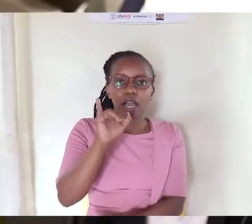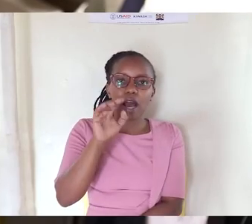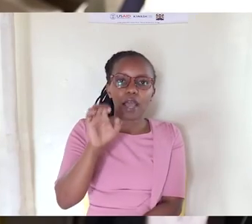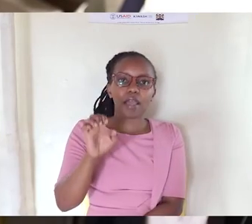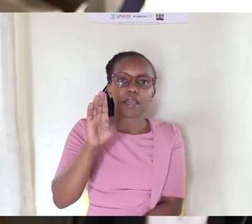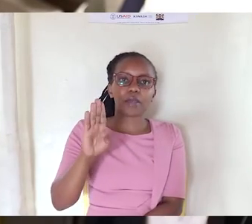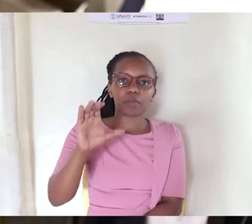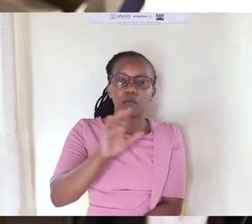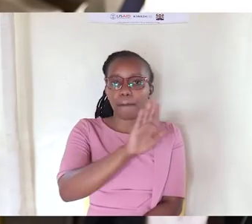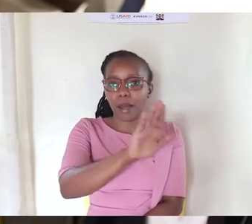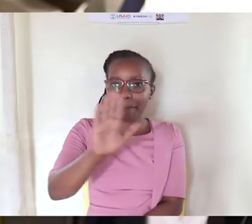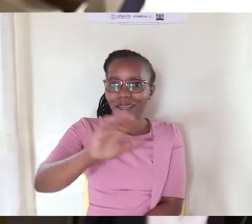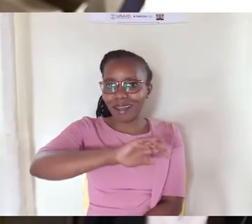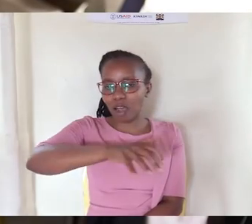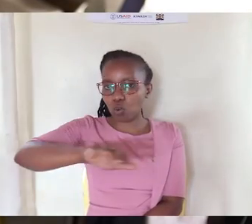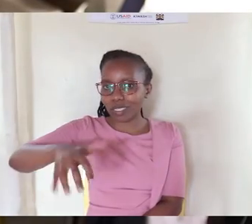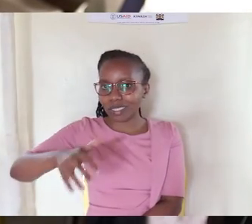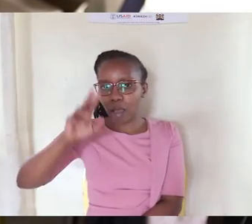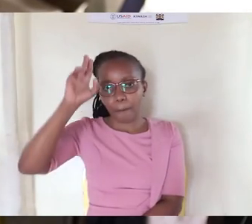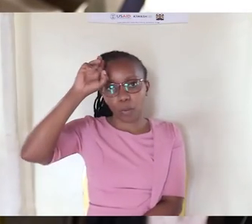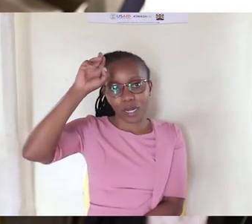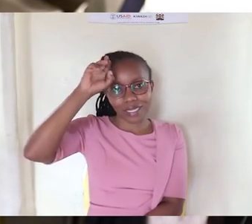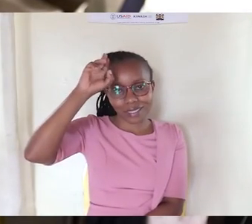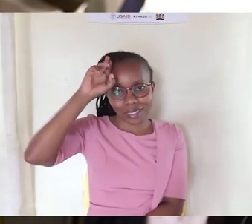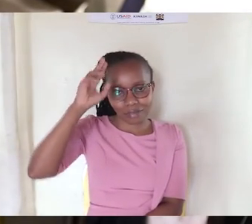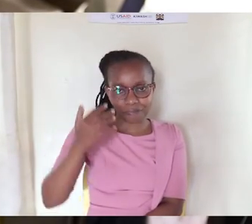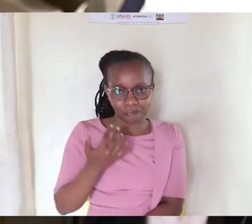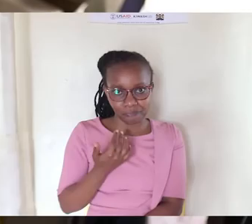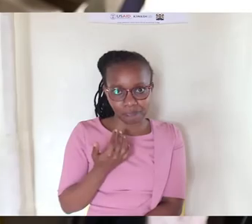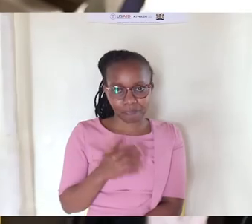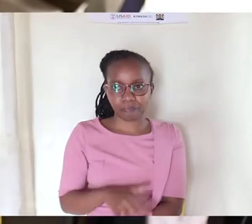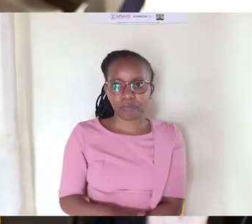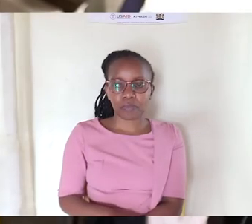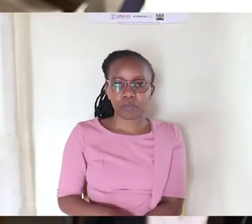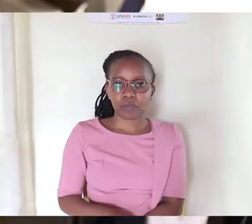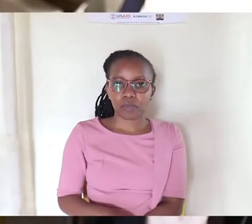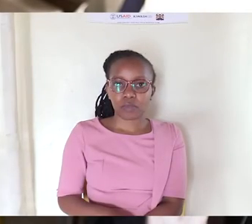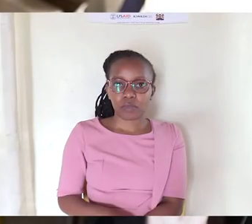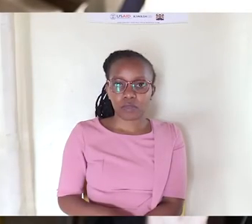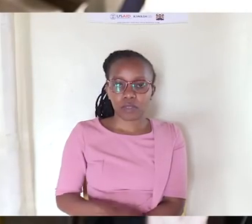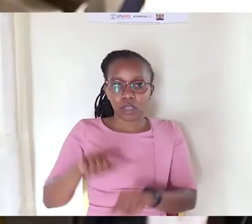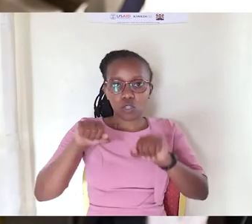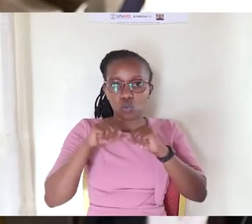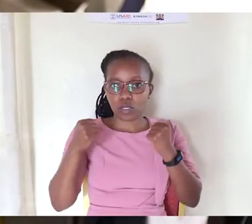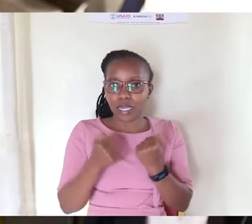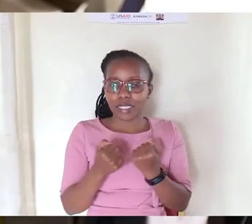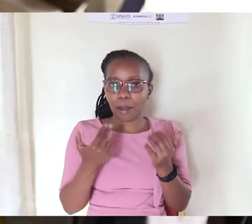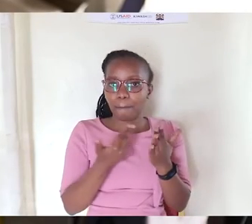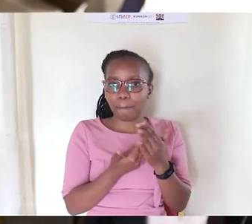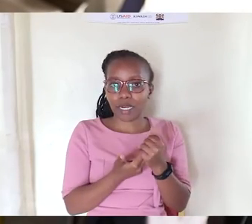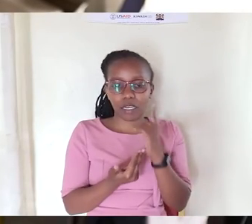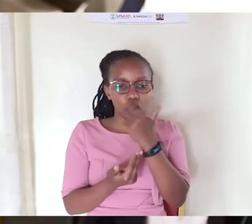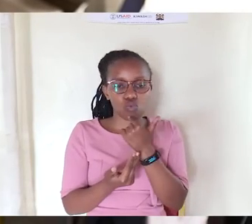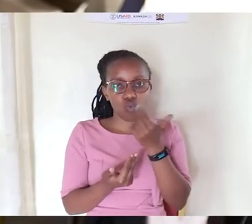at your respective counties, the police, looking at civil society partners who are there,